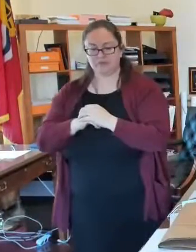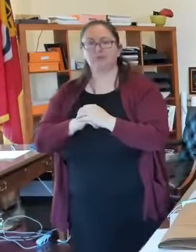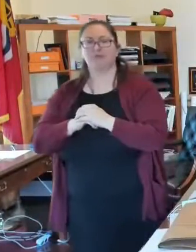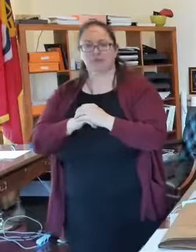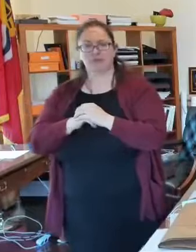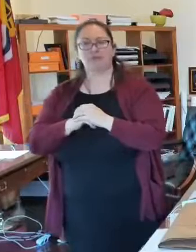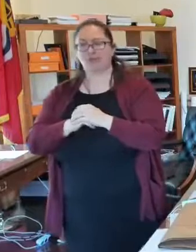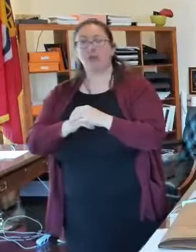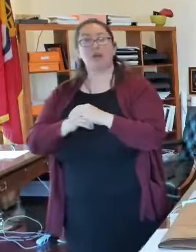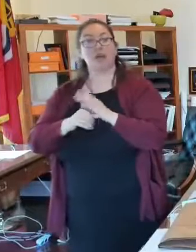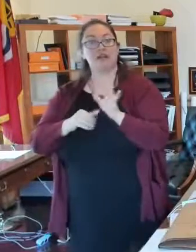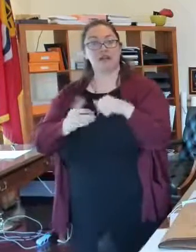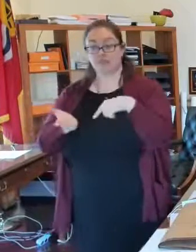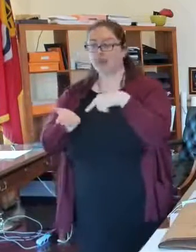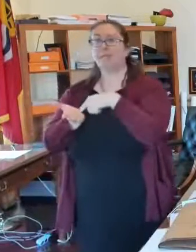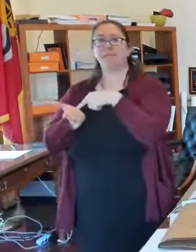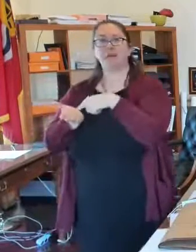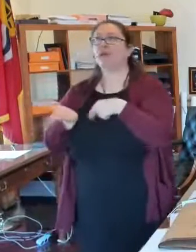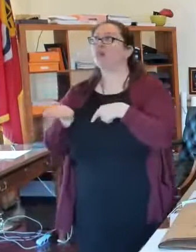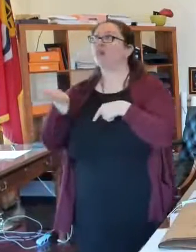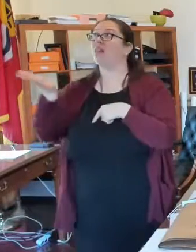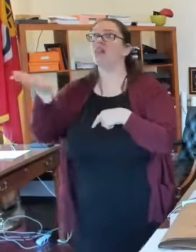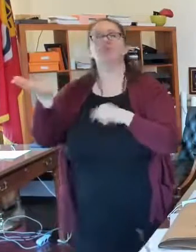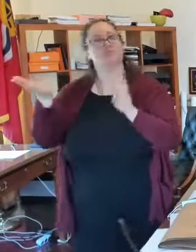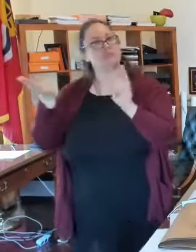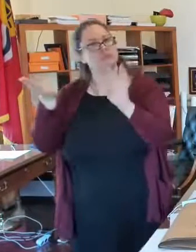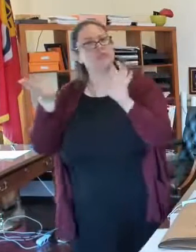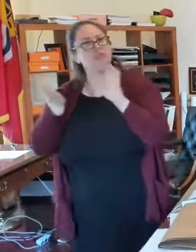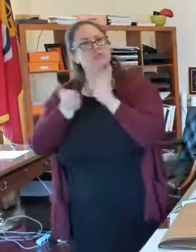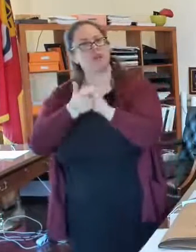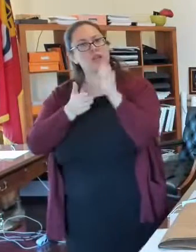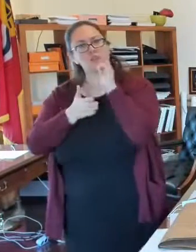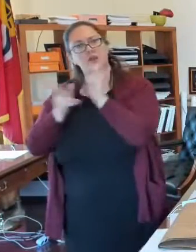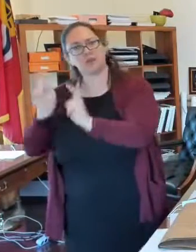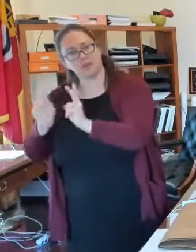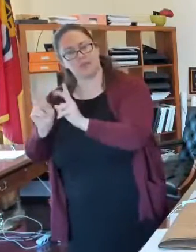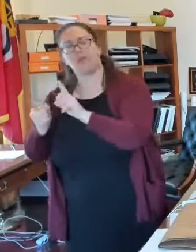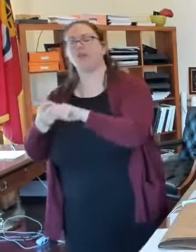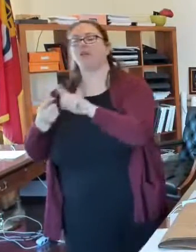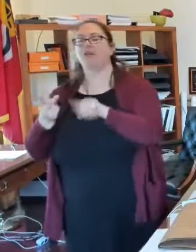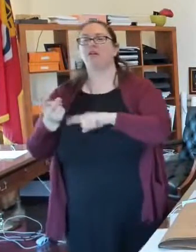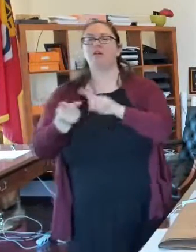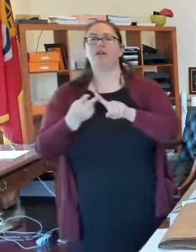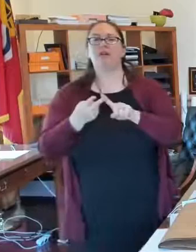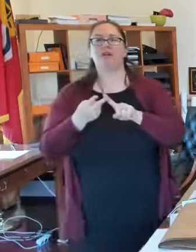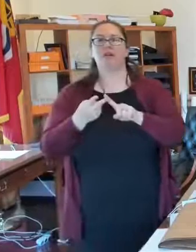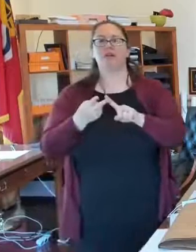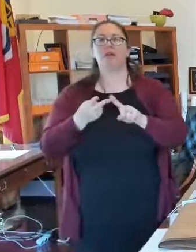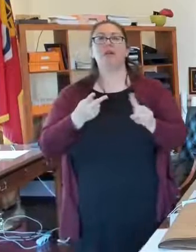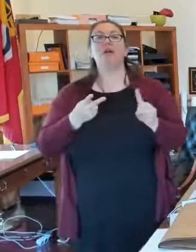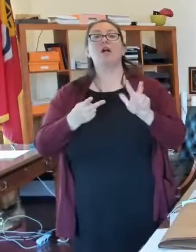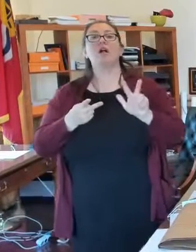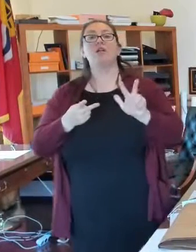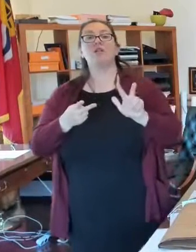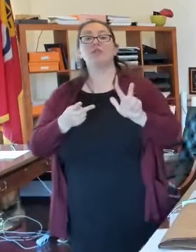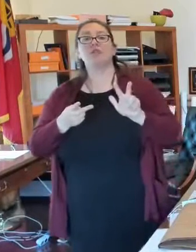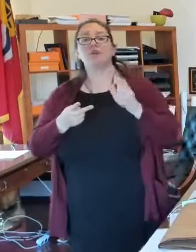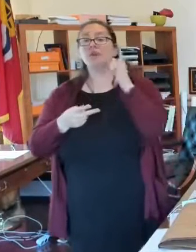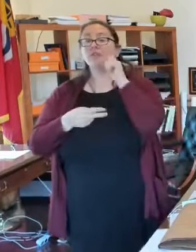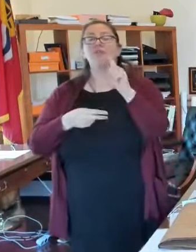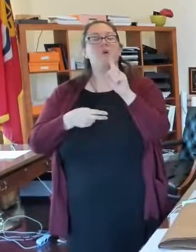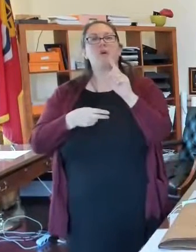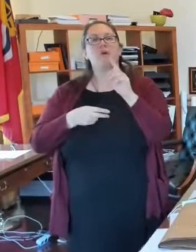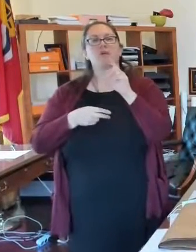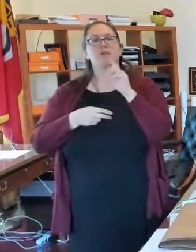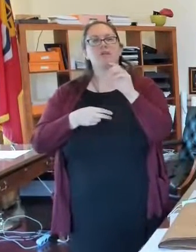Included in that bill is the $600 for individuals, $300 more per week for